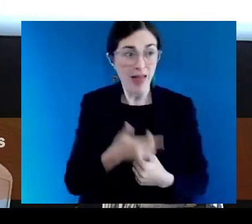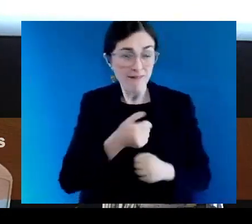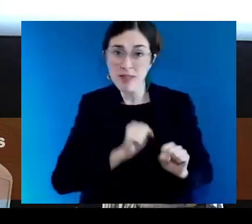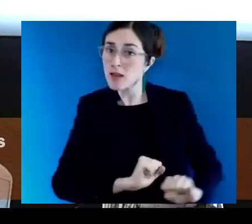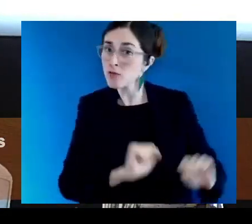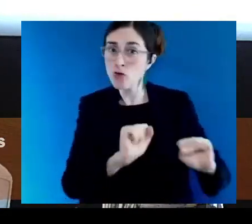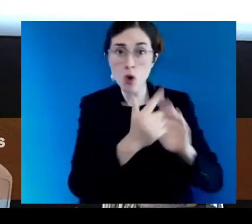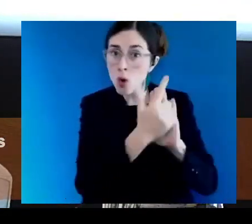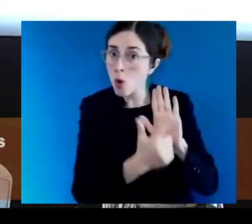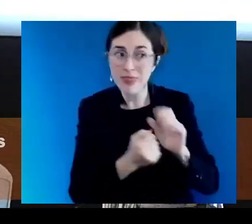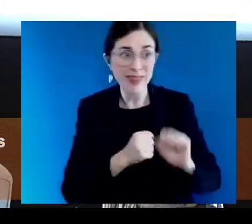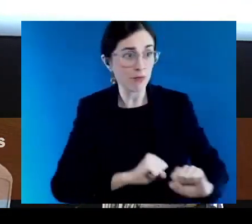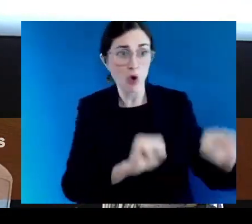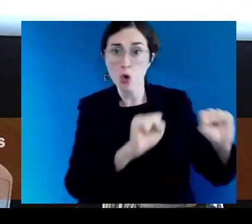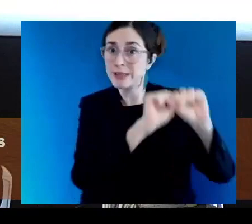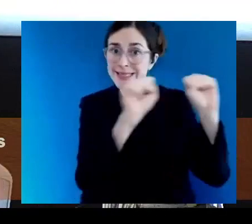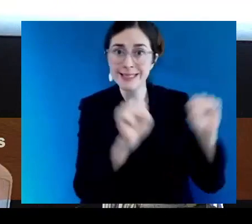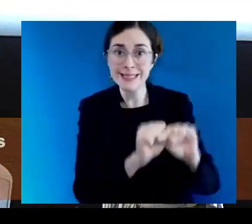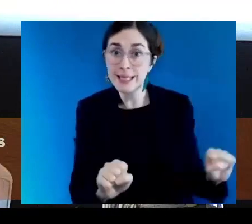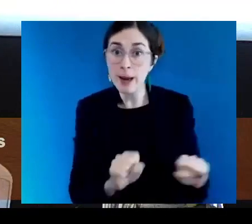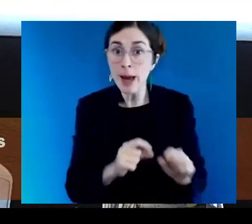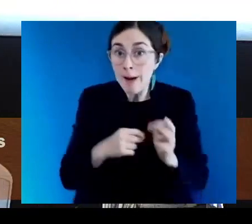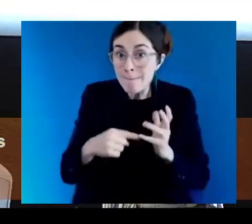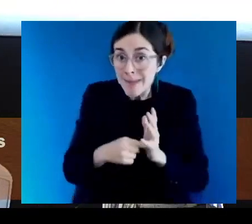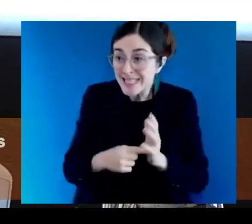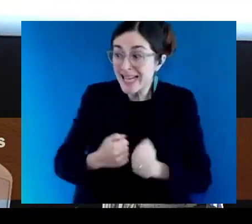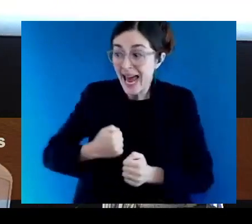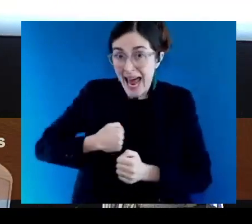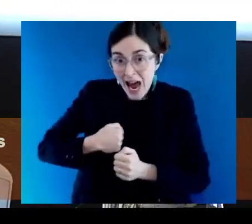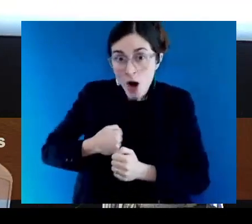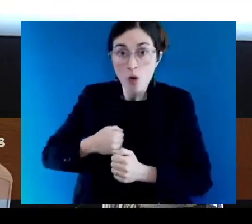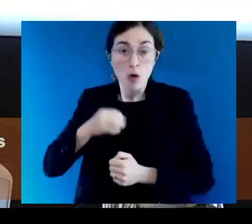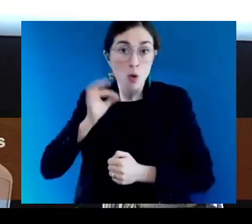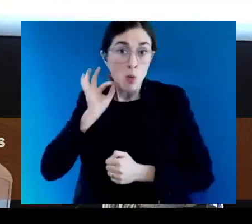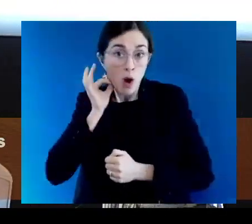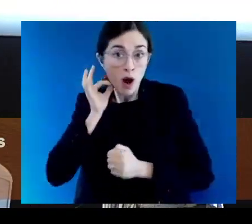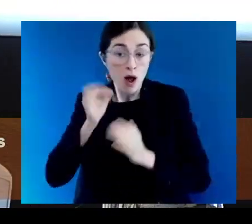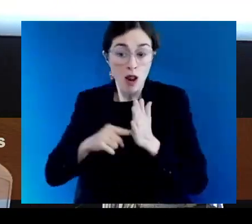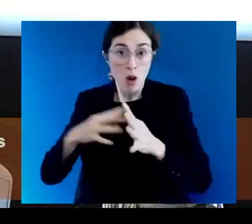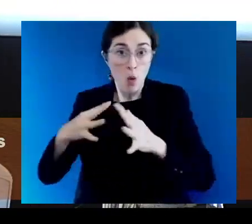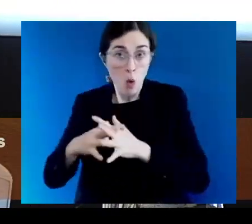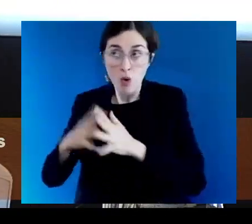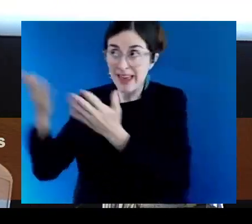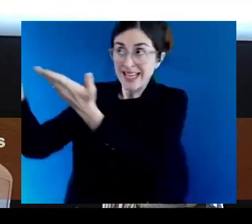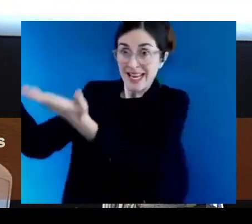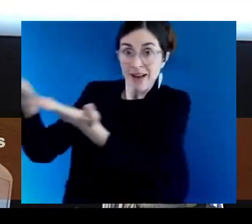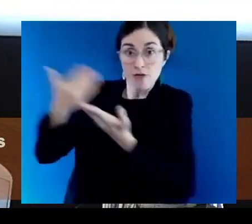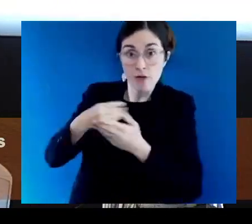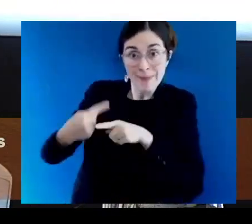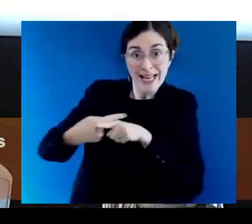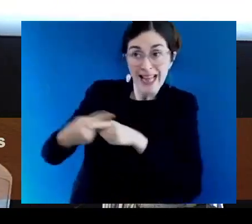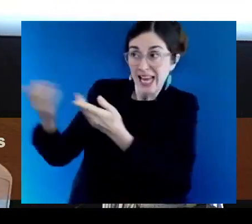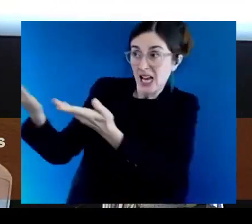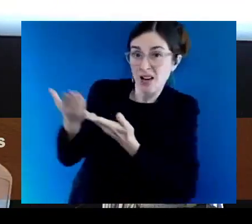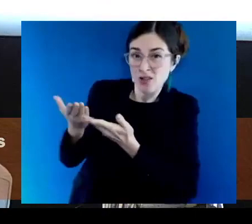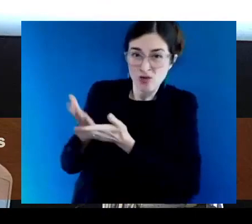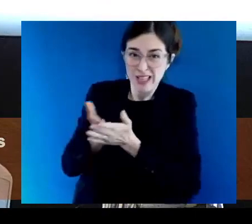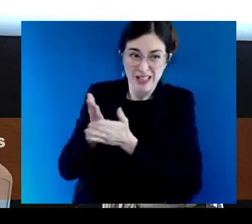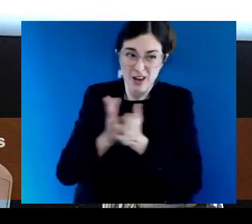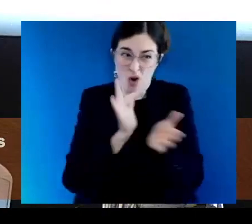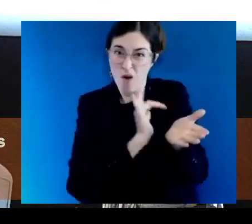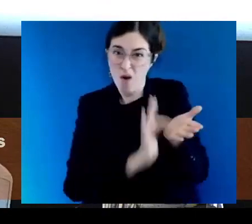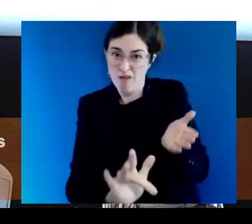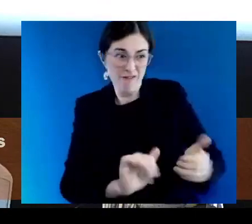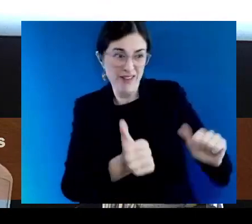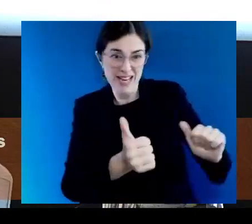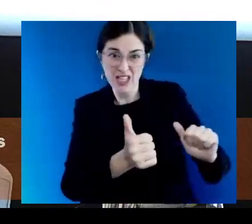but our laws, the laws that I inherited and which favoured me, formally nullified Aboriginal laws and took away